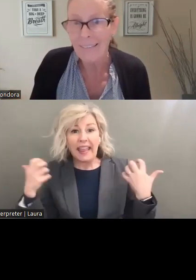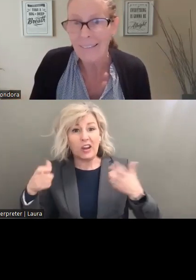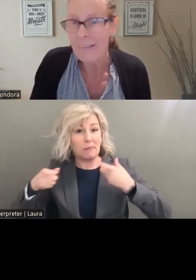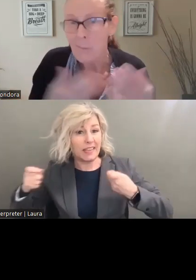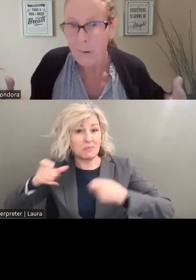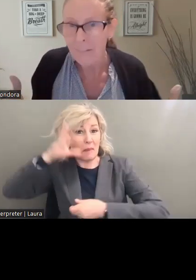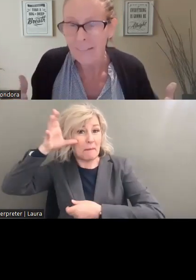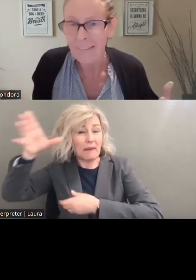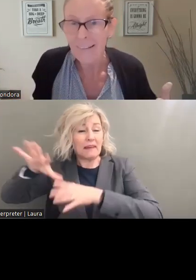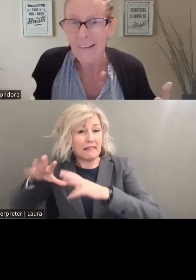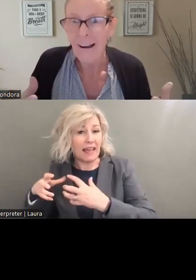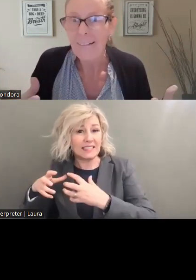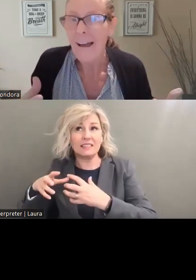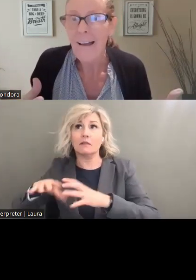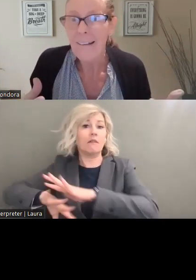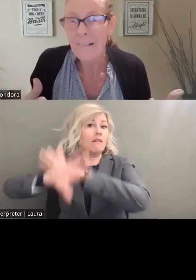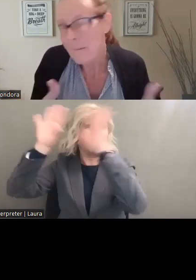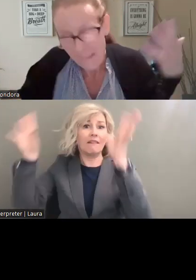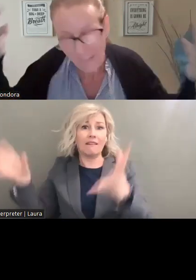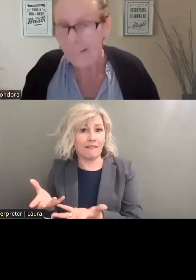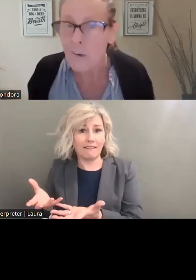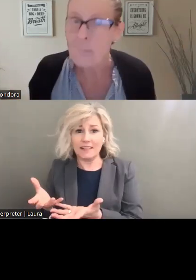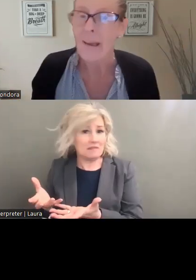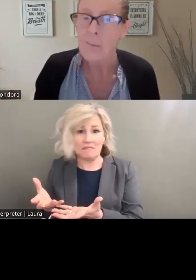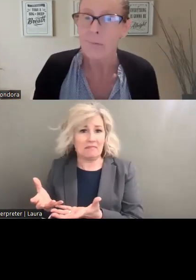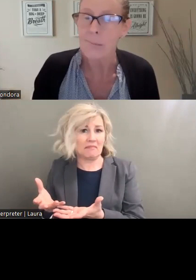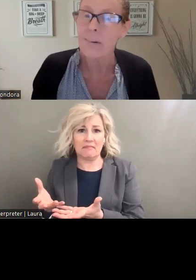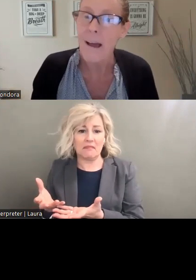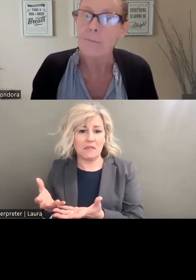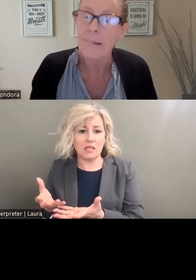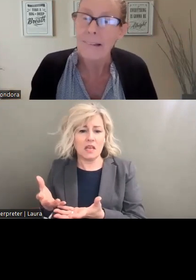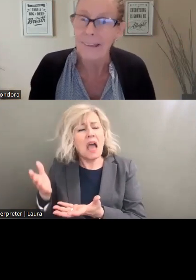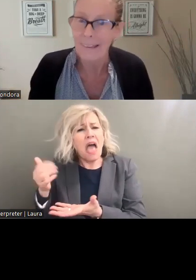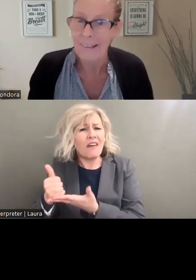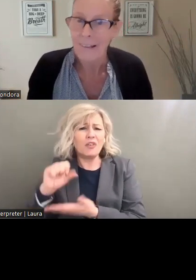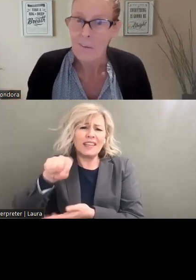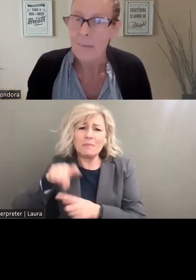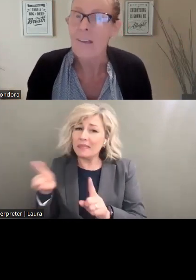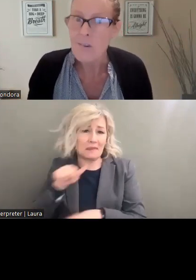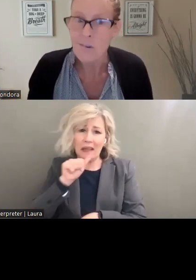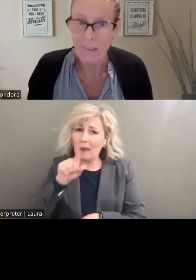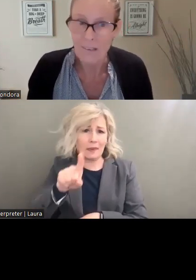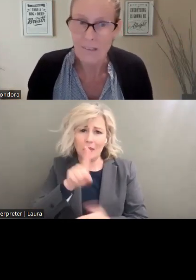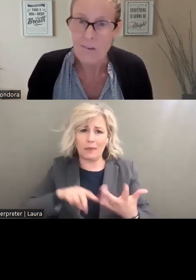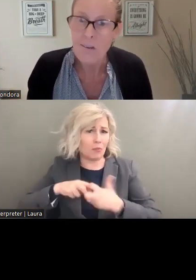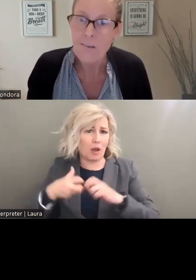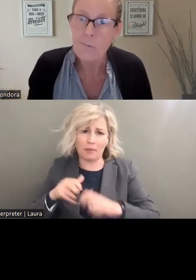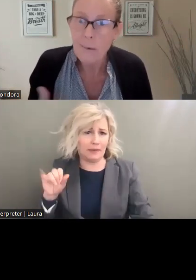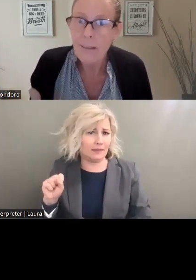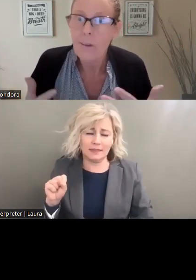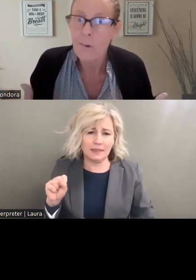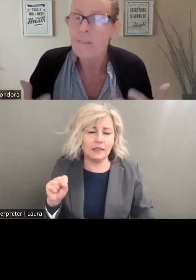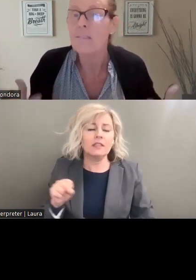classes in the world are not, it's not that they couldn't be helpful, but they're not really what the issue is. She